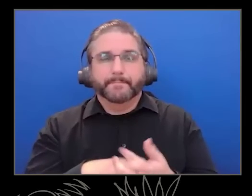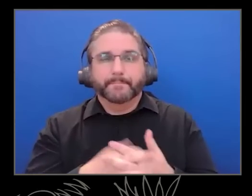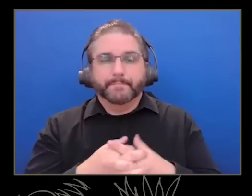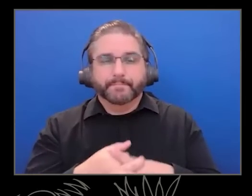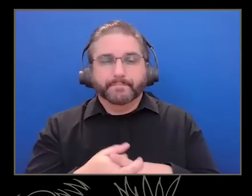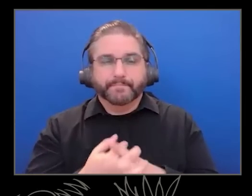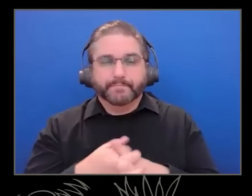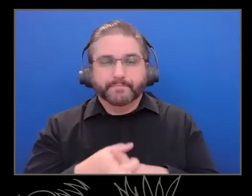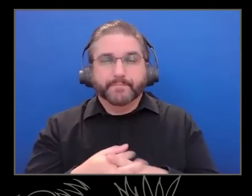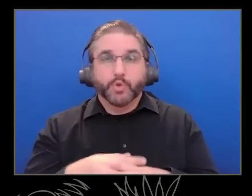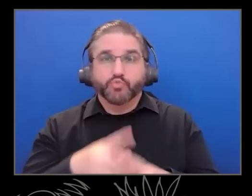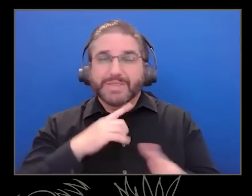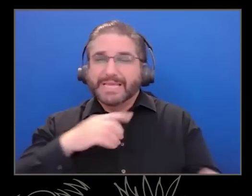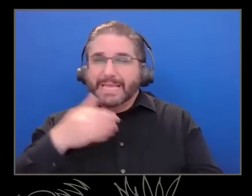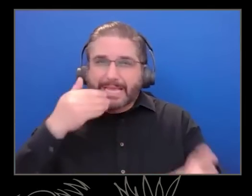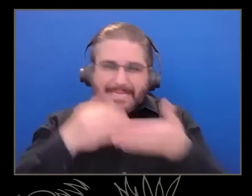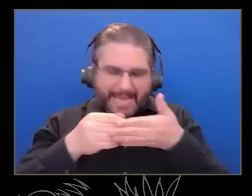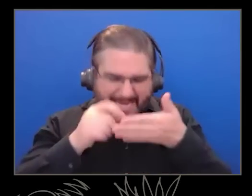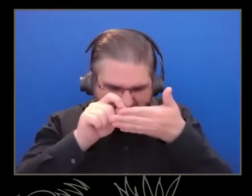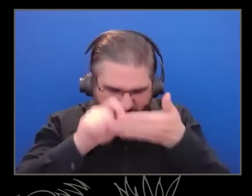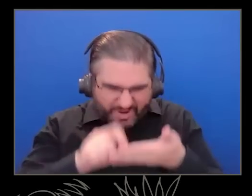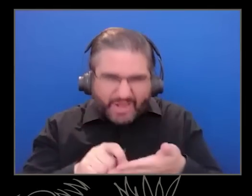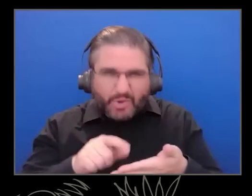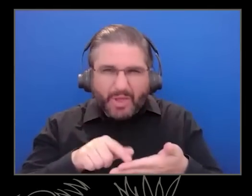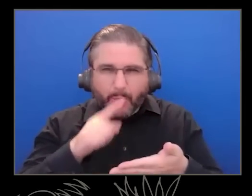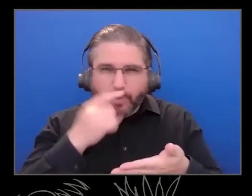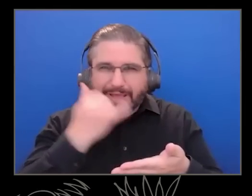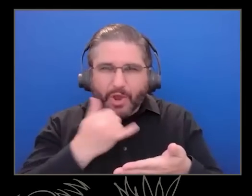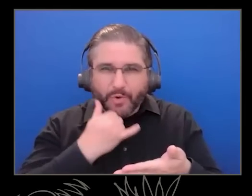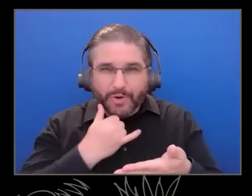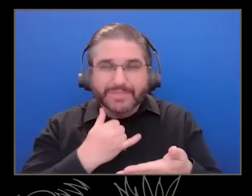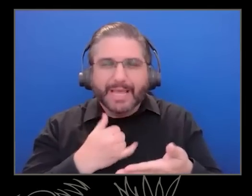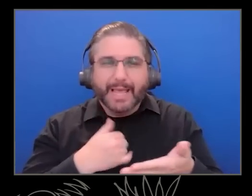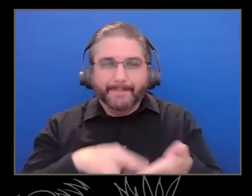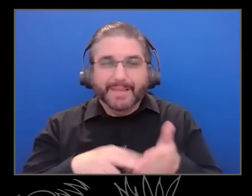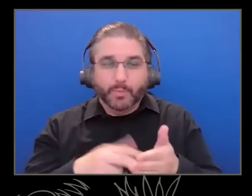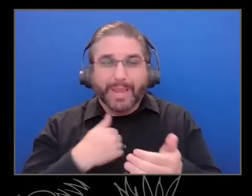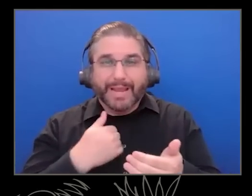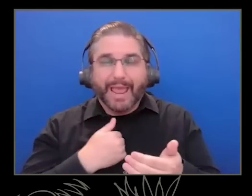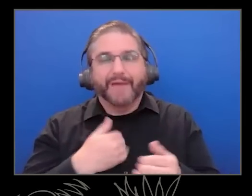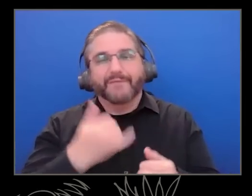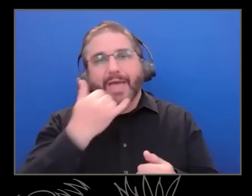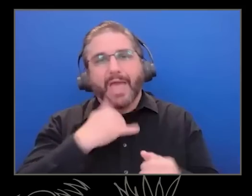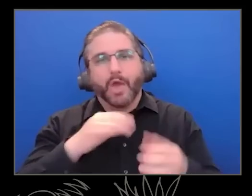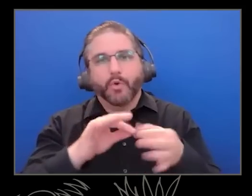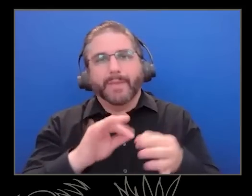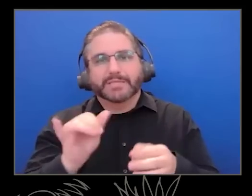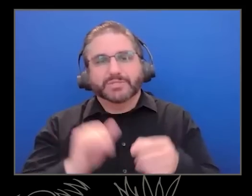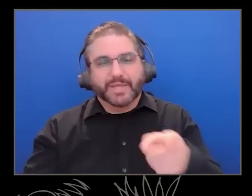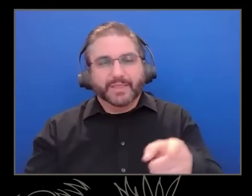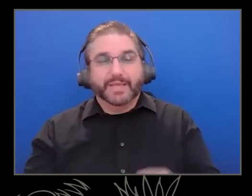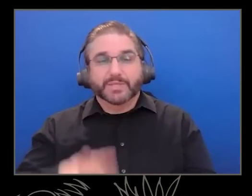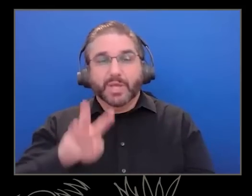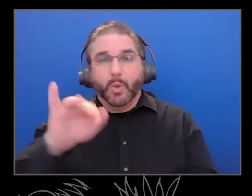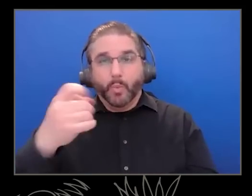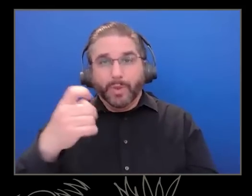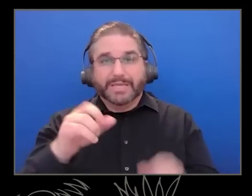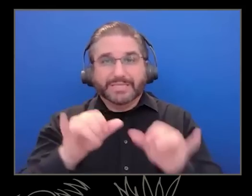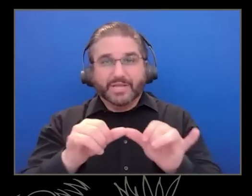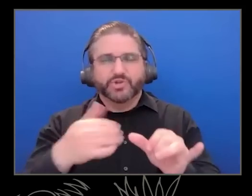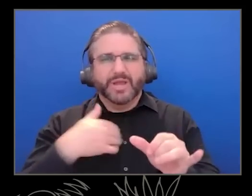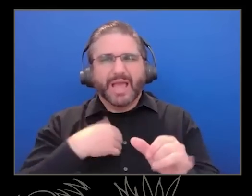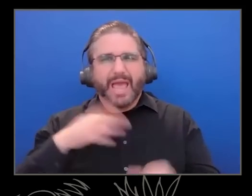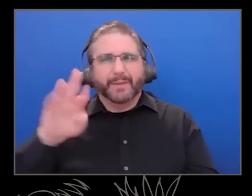getting granular on errors like that last slide enables error messages like this. So Wix Engineering put out a blog post a couple years ago